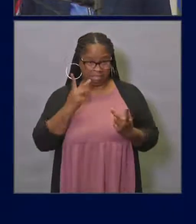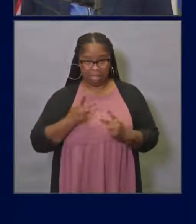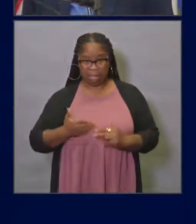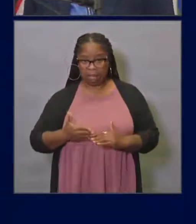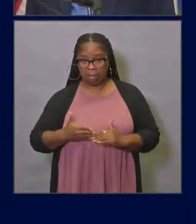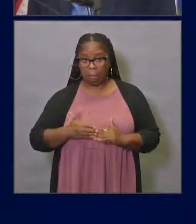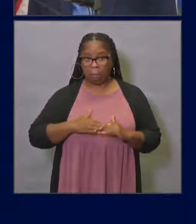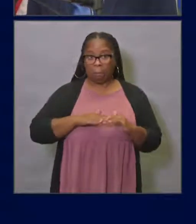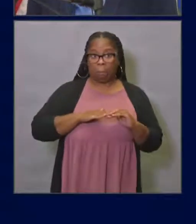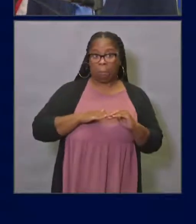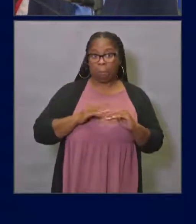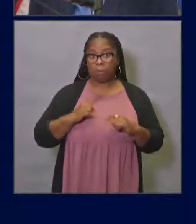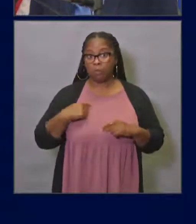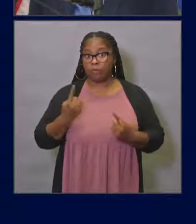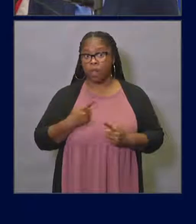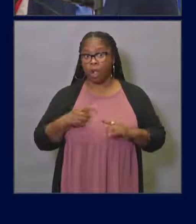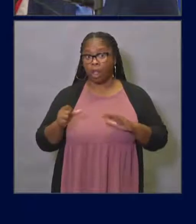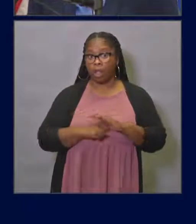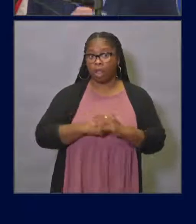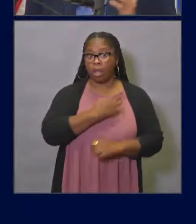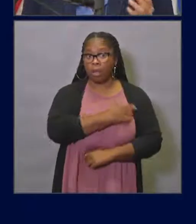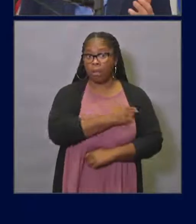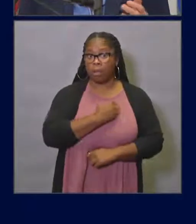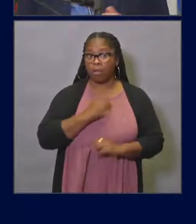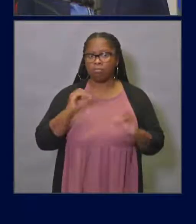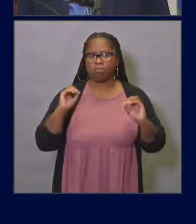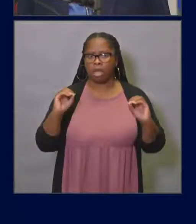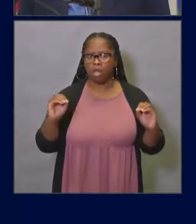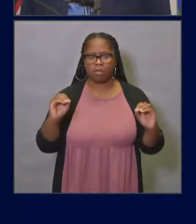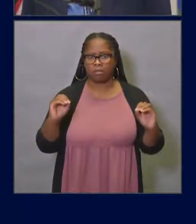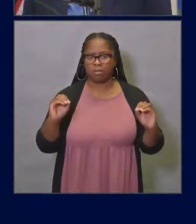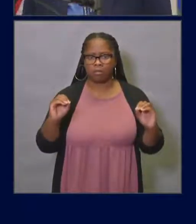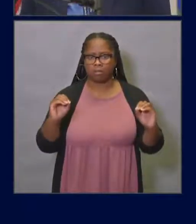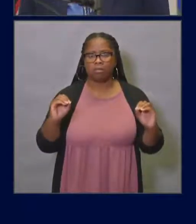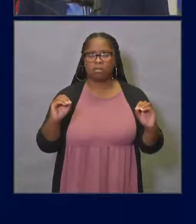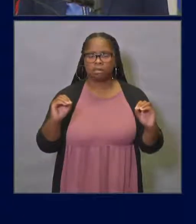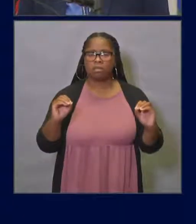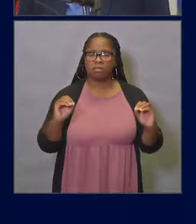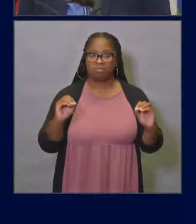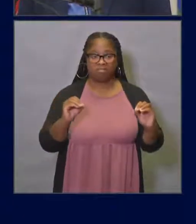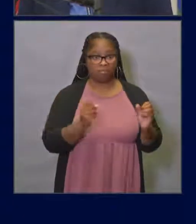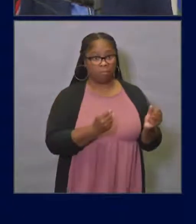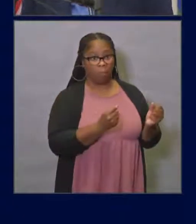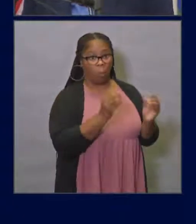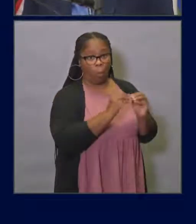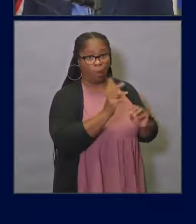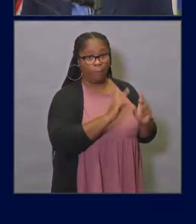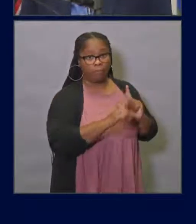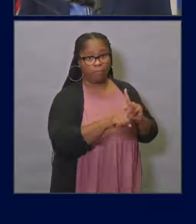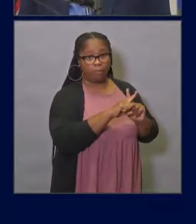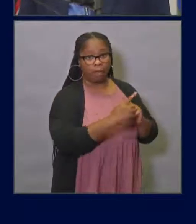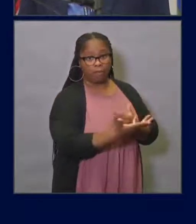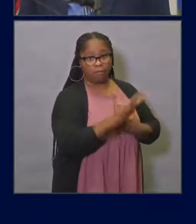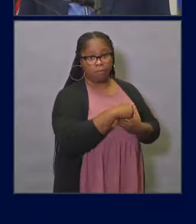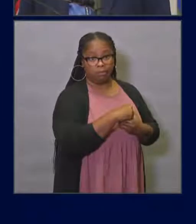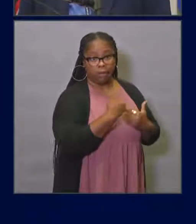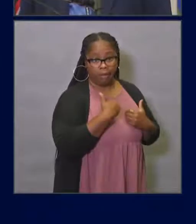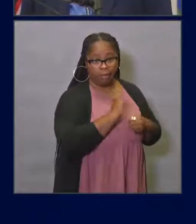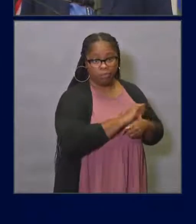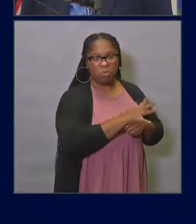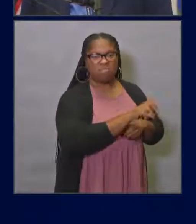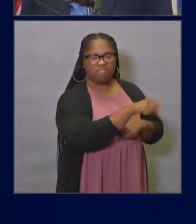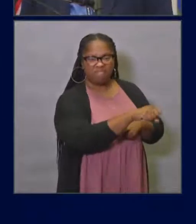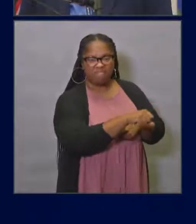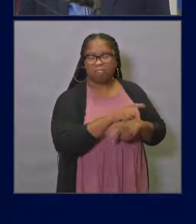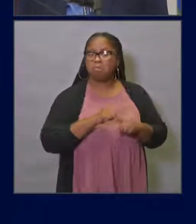small increases in hospitalizations, similar to what we've seen in cases. We do know that younger people are driving